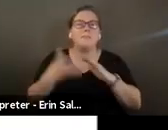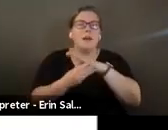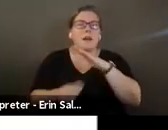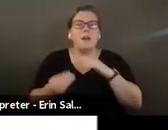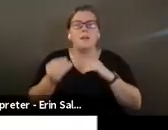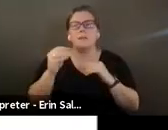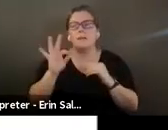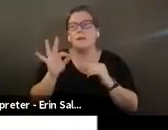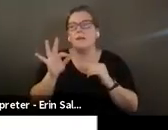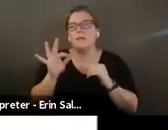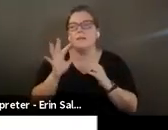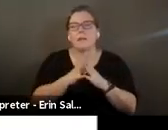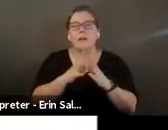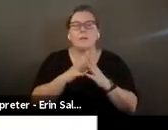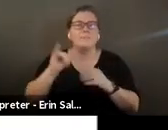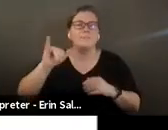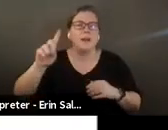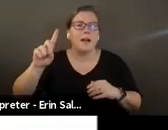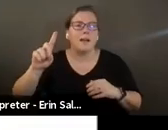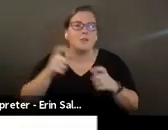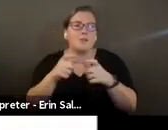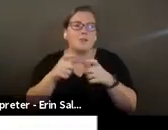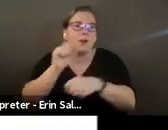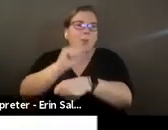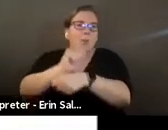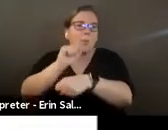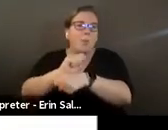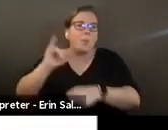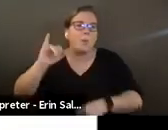an ID card from work or